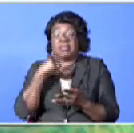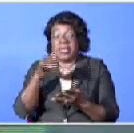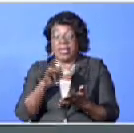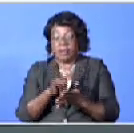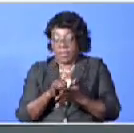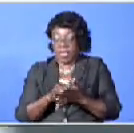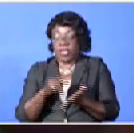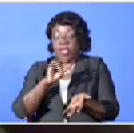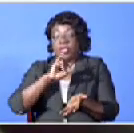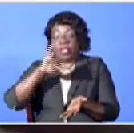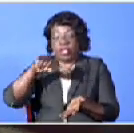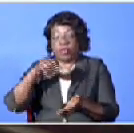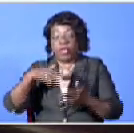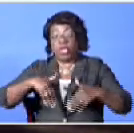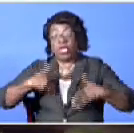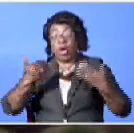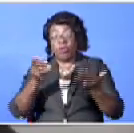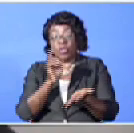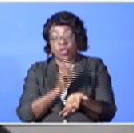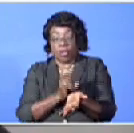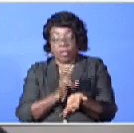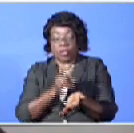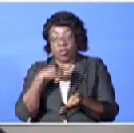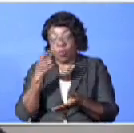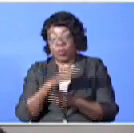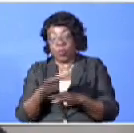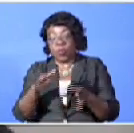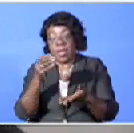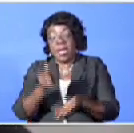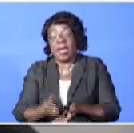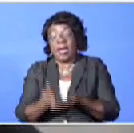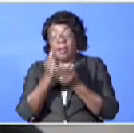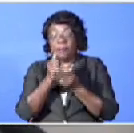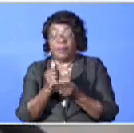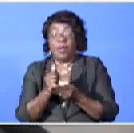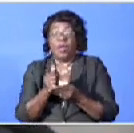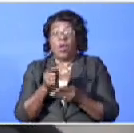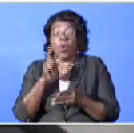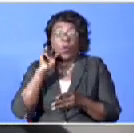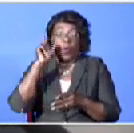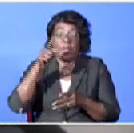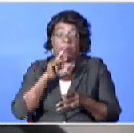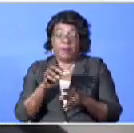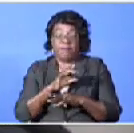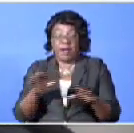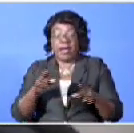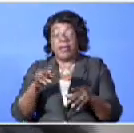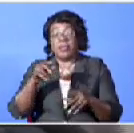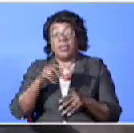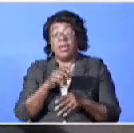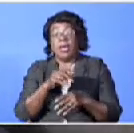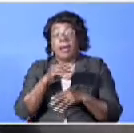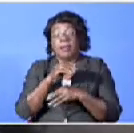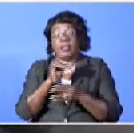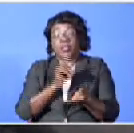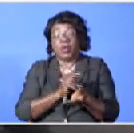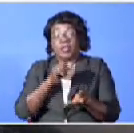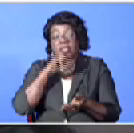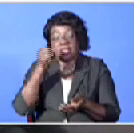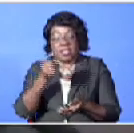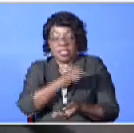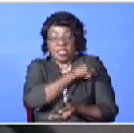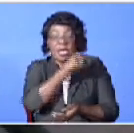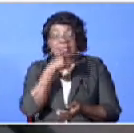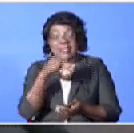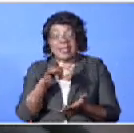COVID-19 response. Minister of Health, the Honorable Dr. Dwayne Sands, expressed his displeasure at the claims outside Cabinet Tuesday, insisting he has